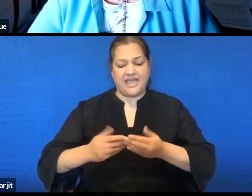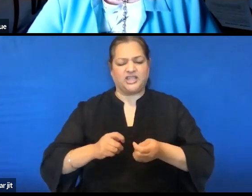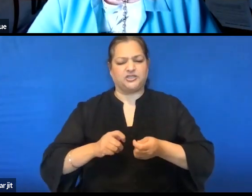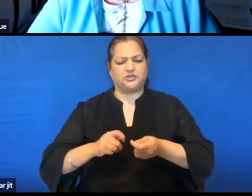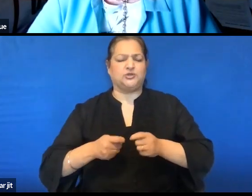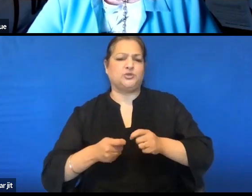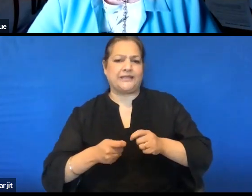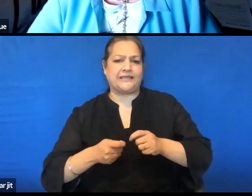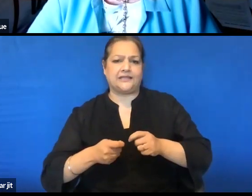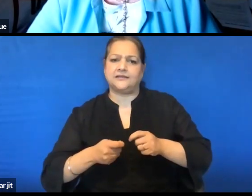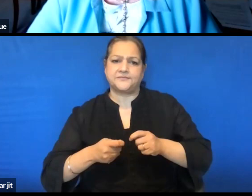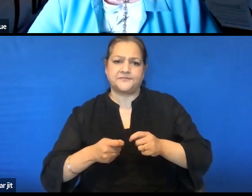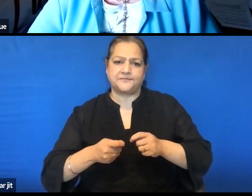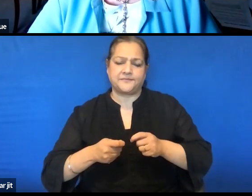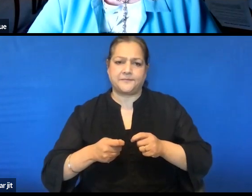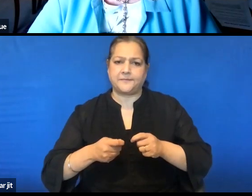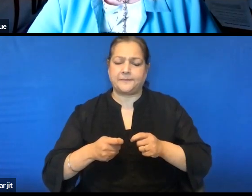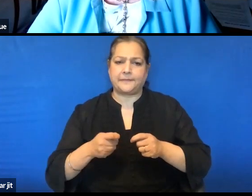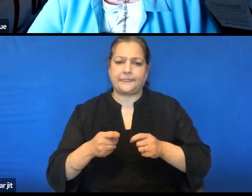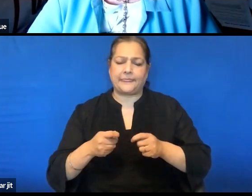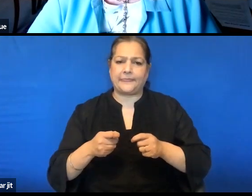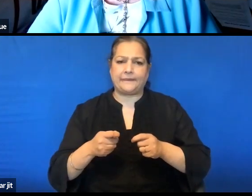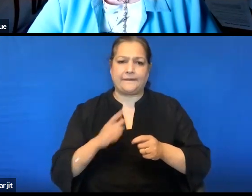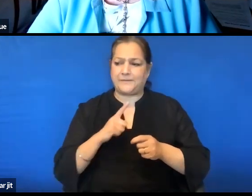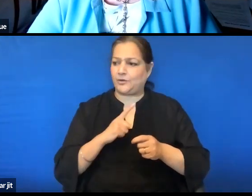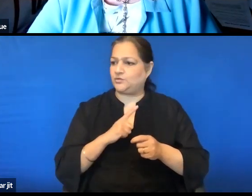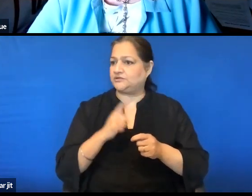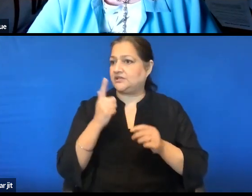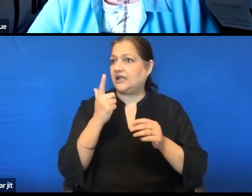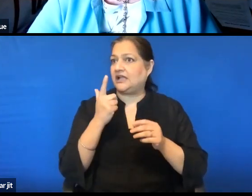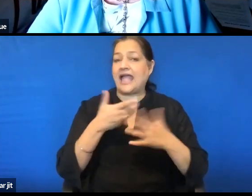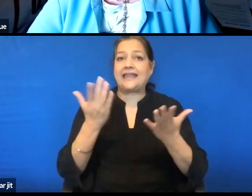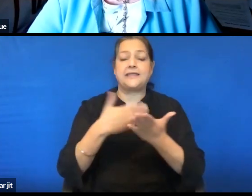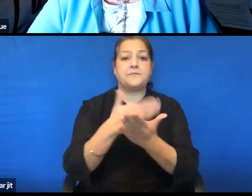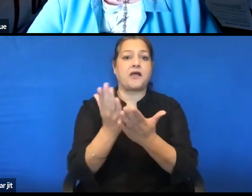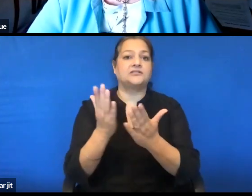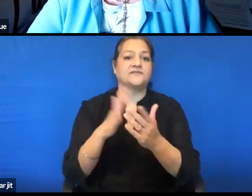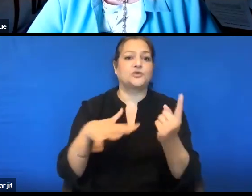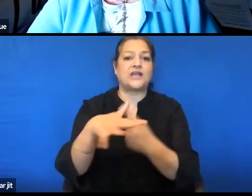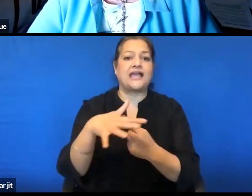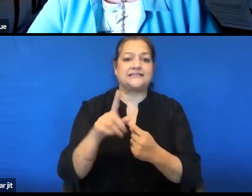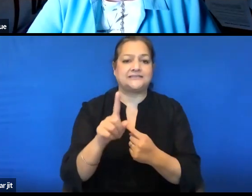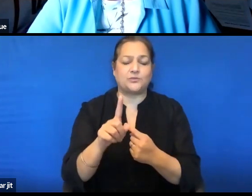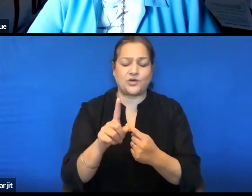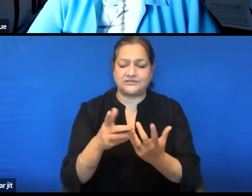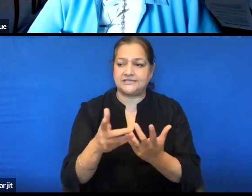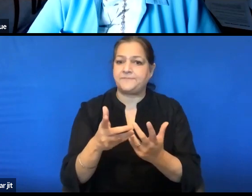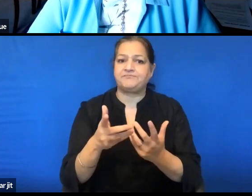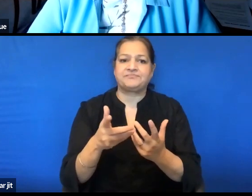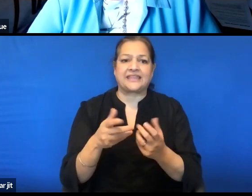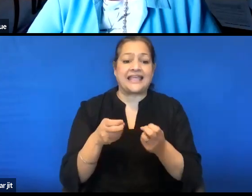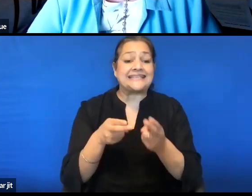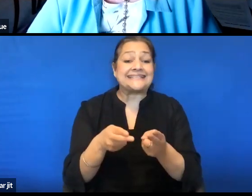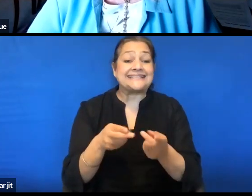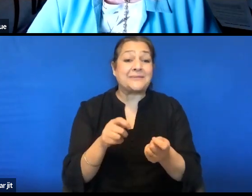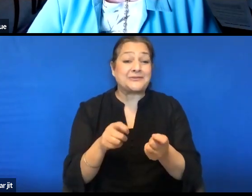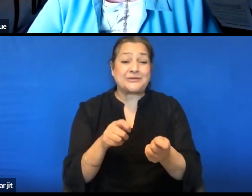system, it could be in any part of the of society, where the system, you just can't tweak it